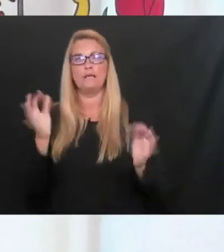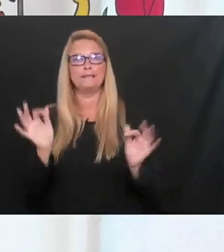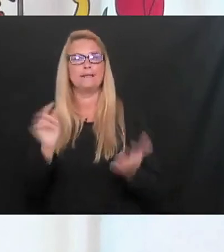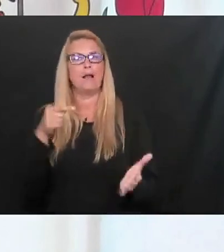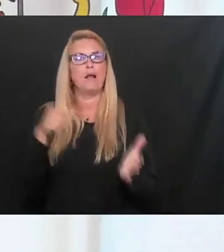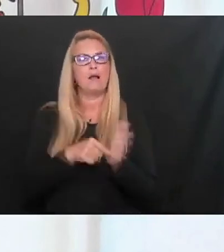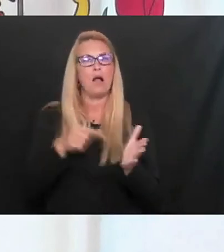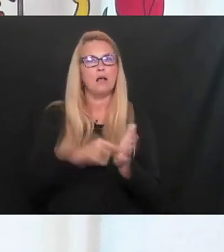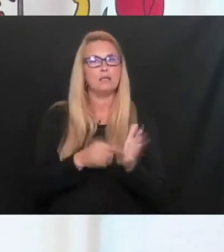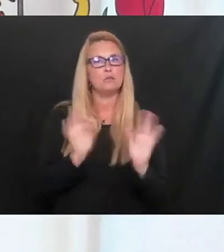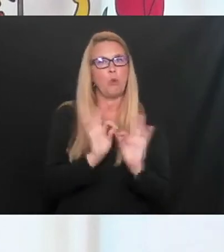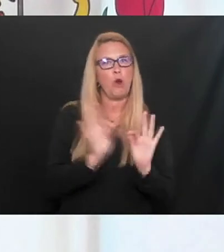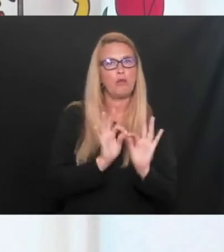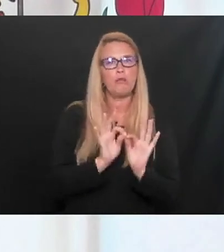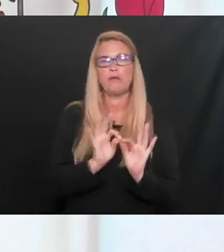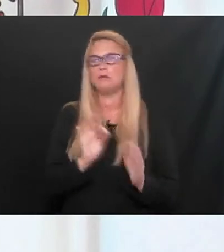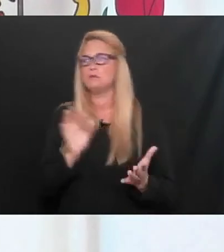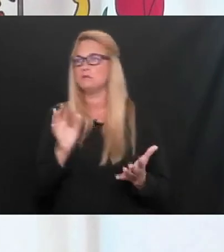equitable standpoint, and